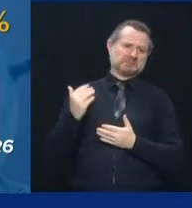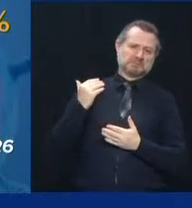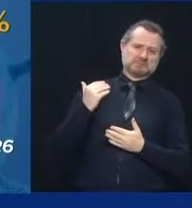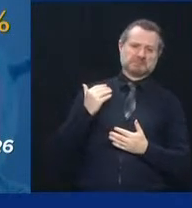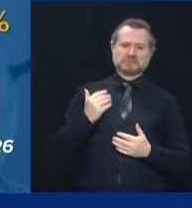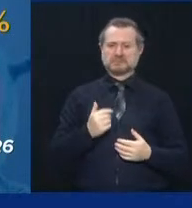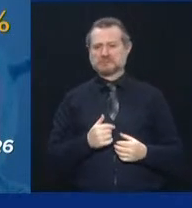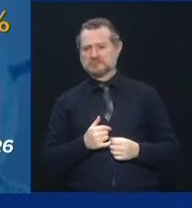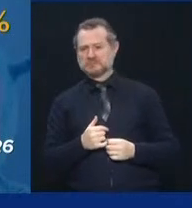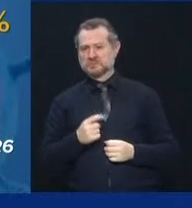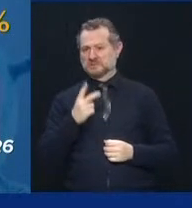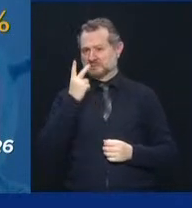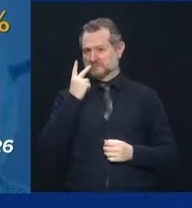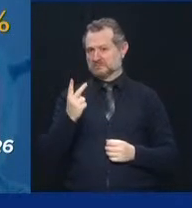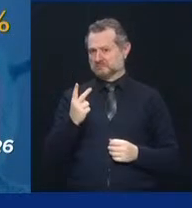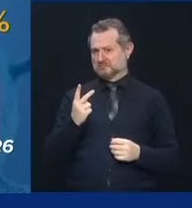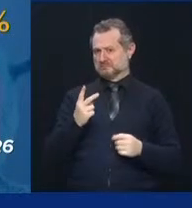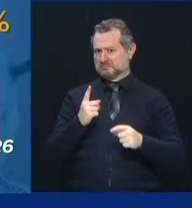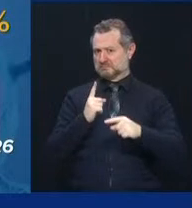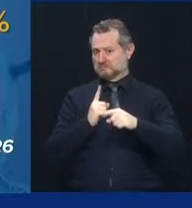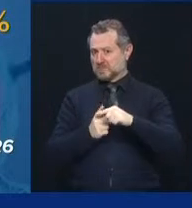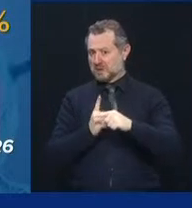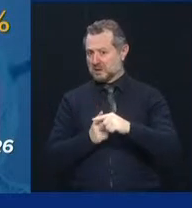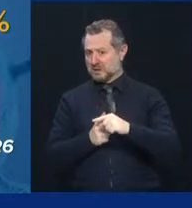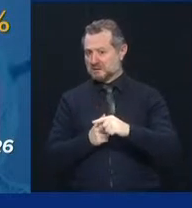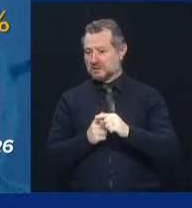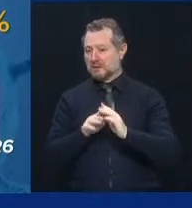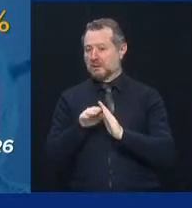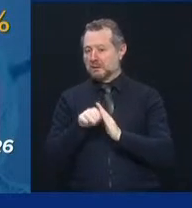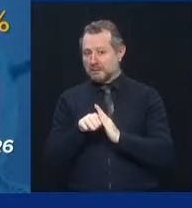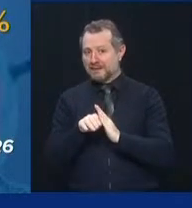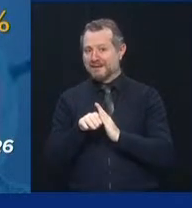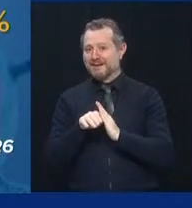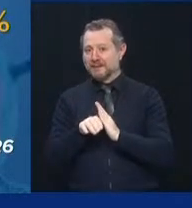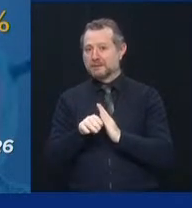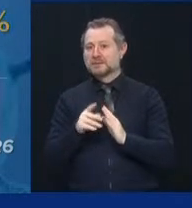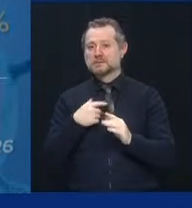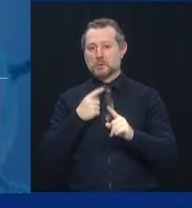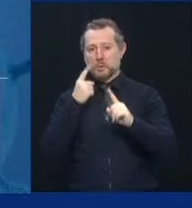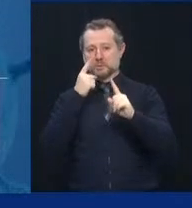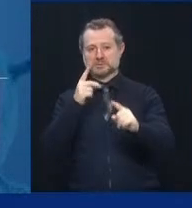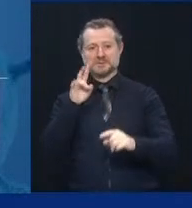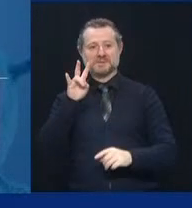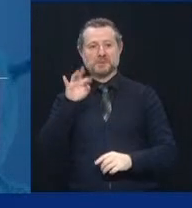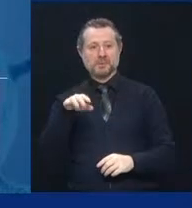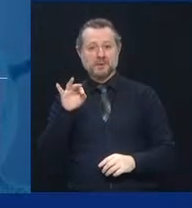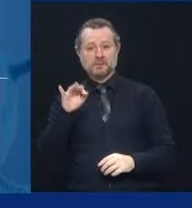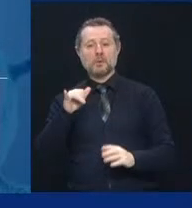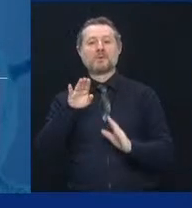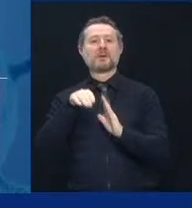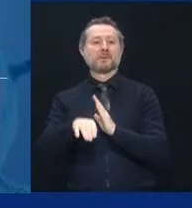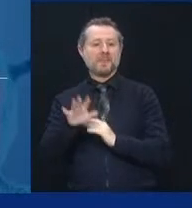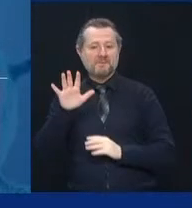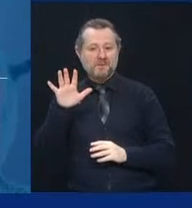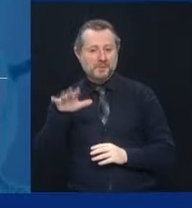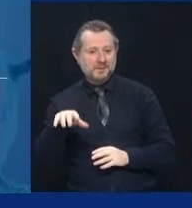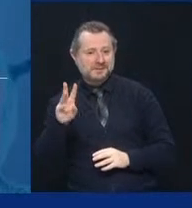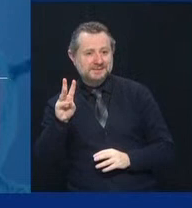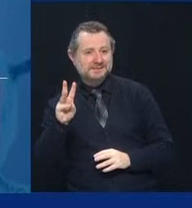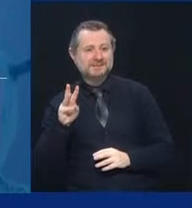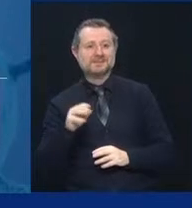see positivity on the decline. Our high point was 7.9, we're down to 5.6. You see